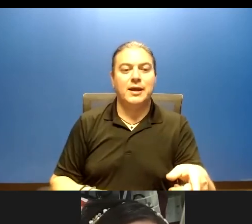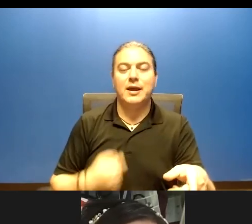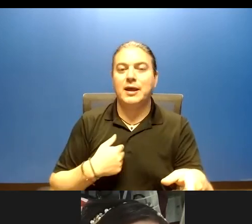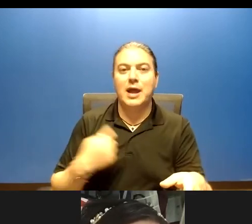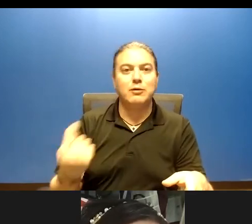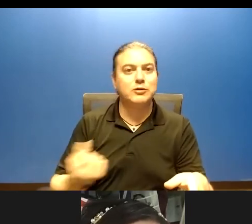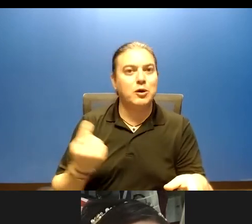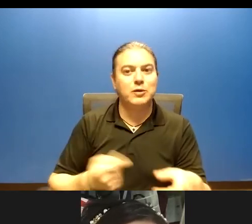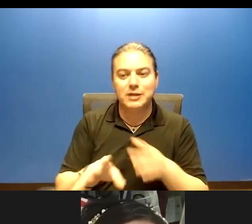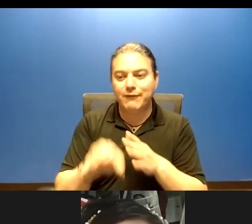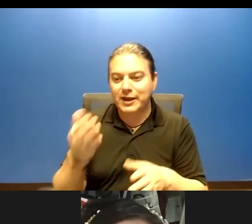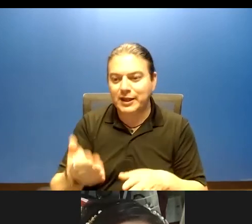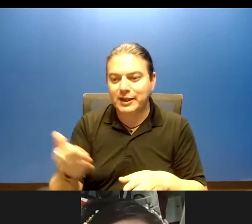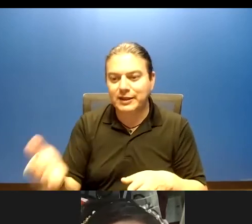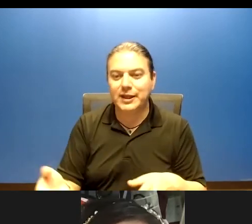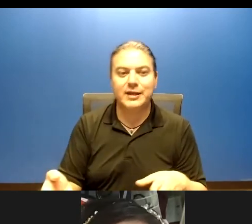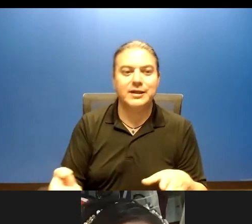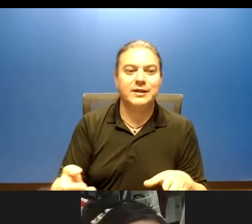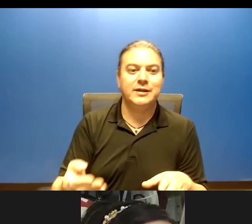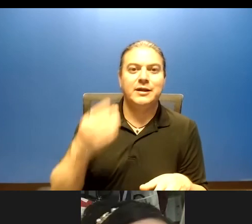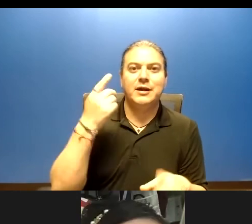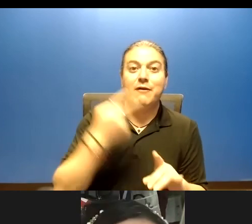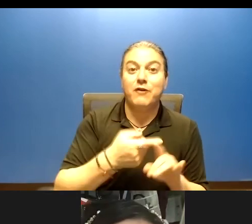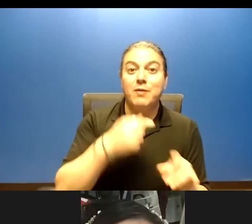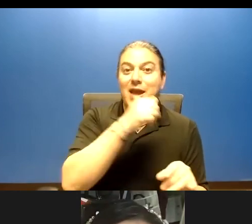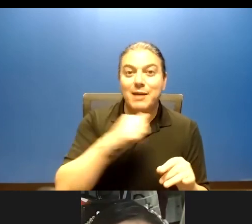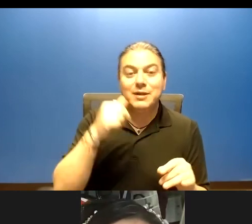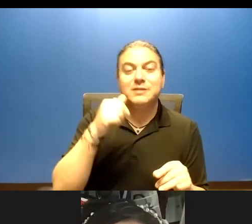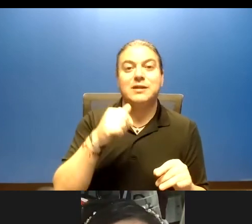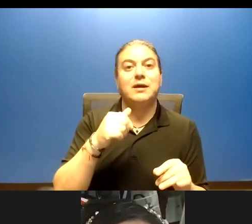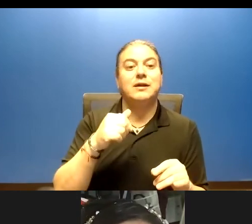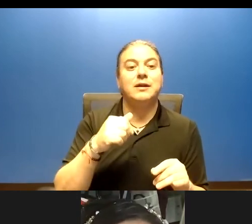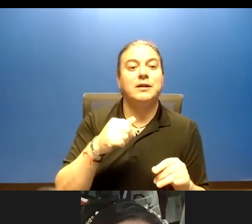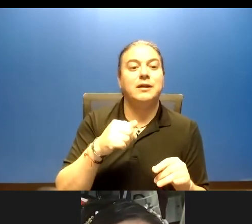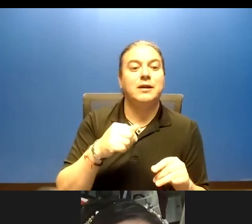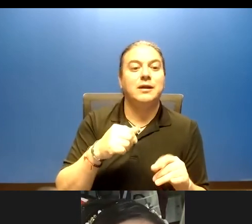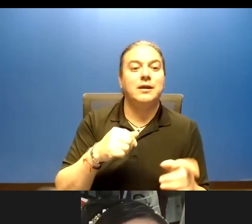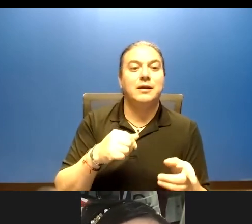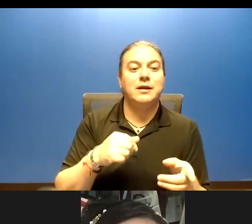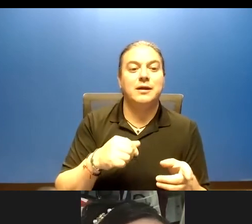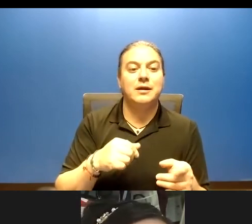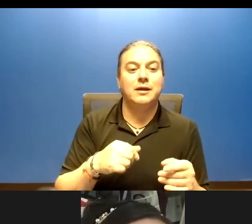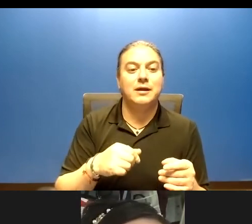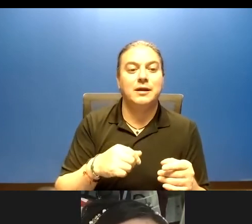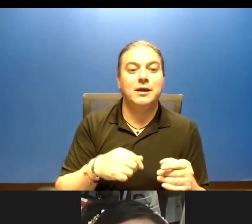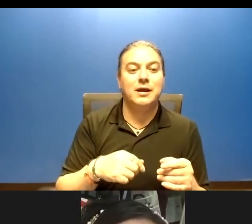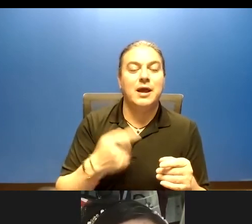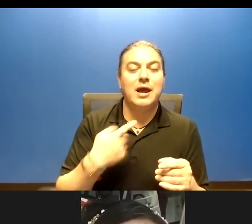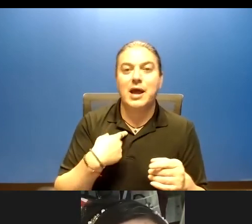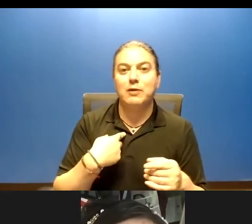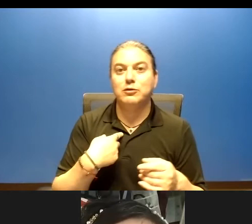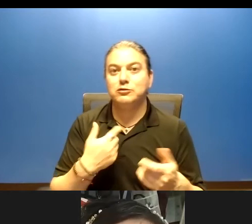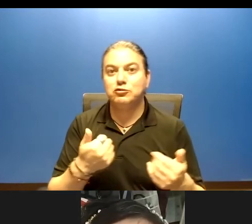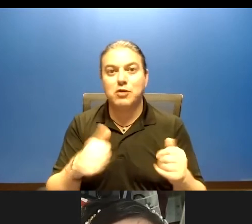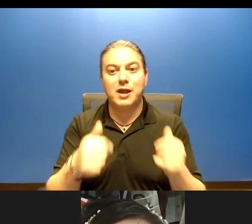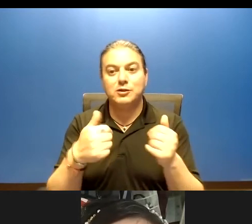like, oh, maybe this weird little sock thing can help me put on myself. Like, I was probably a product tester, honestly, but it was just so like